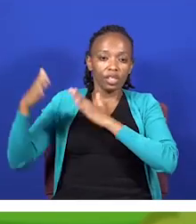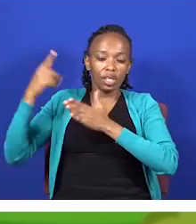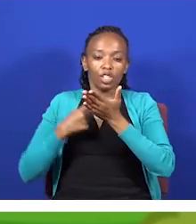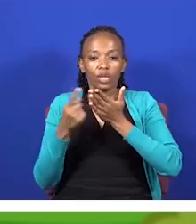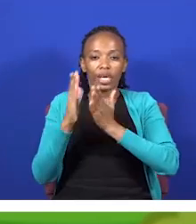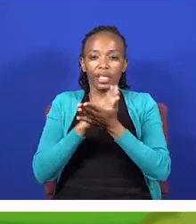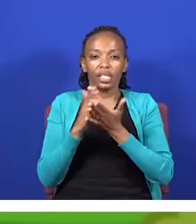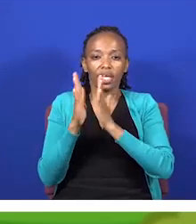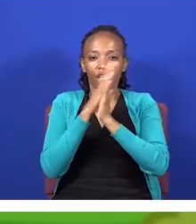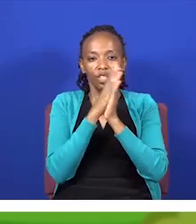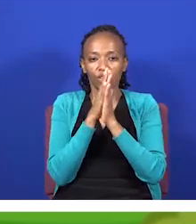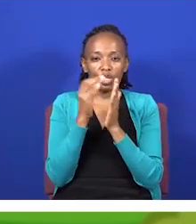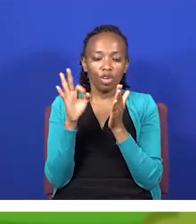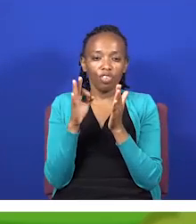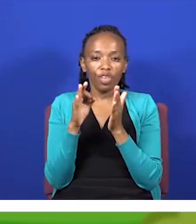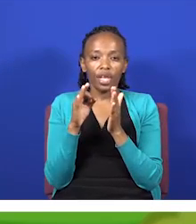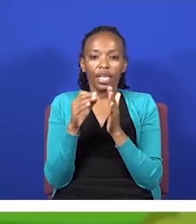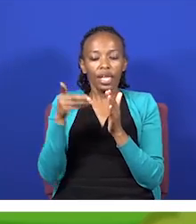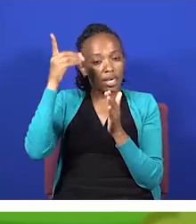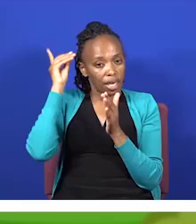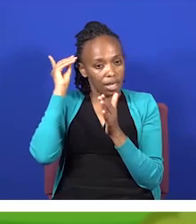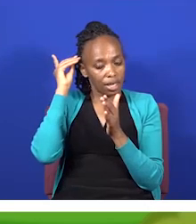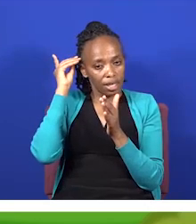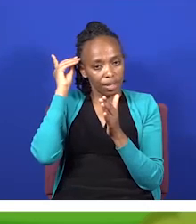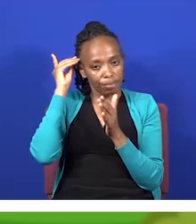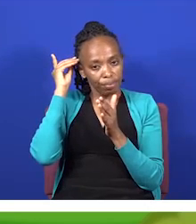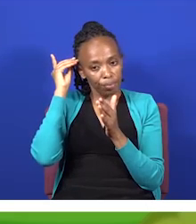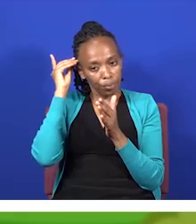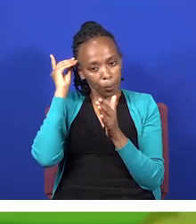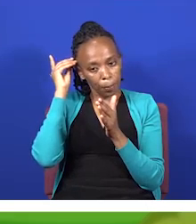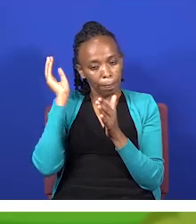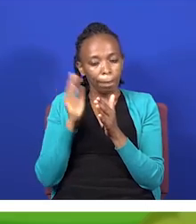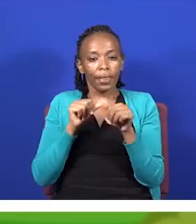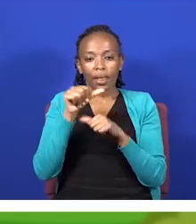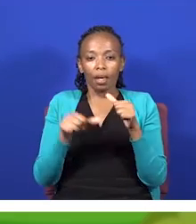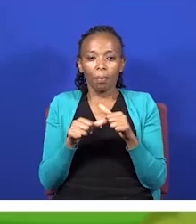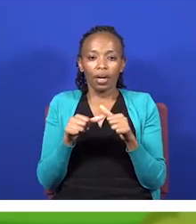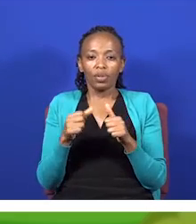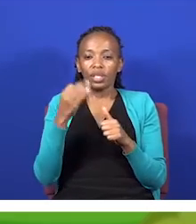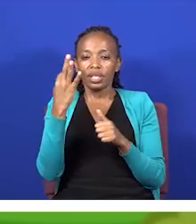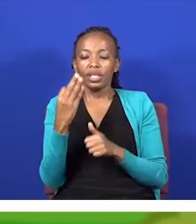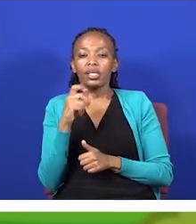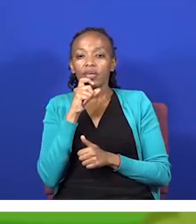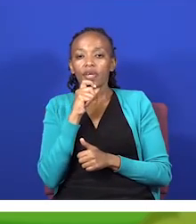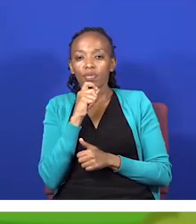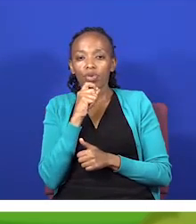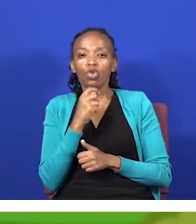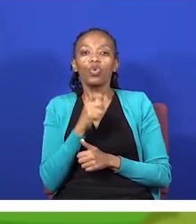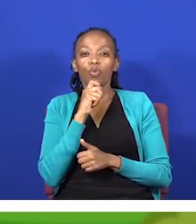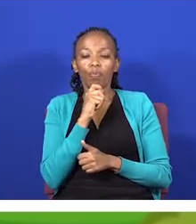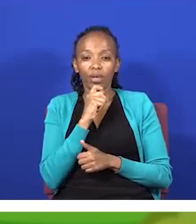of the book of Daniel, in the book of Daniel, about Shadrach, Meshach, and Abednego.